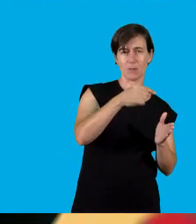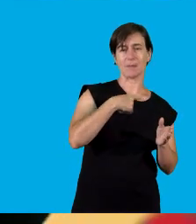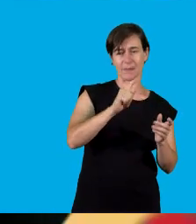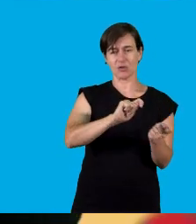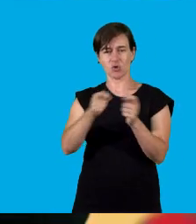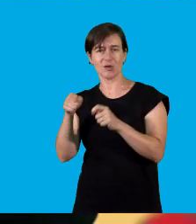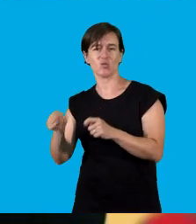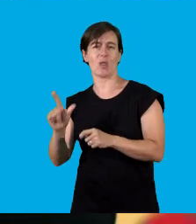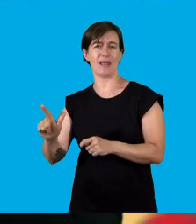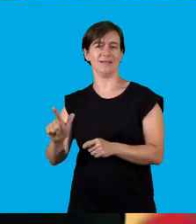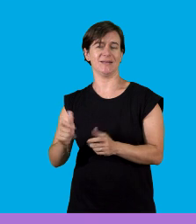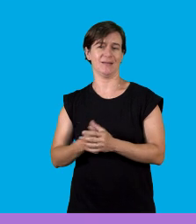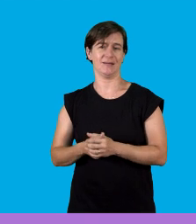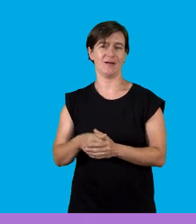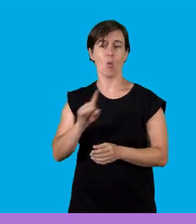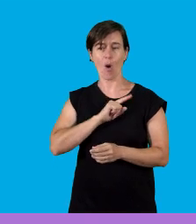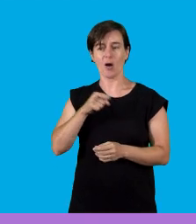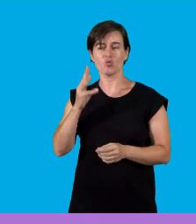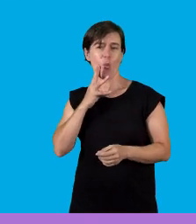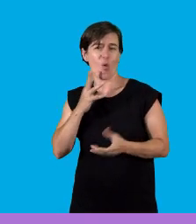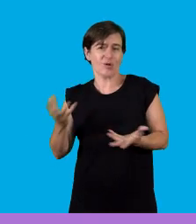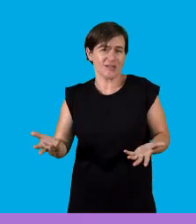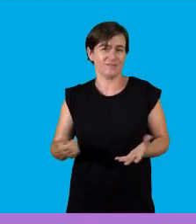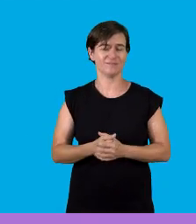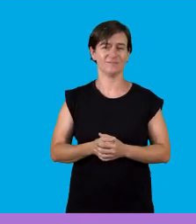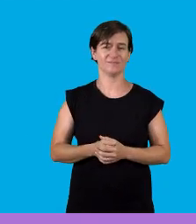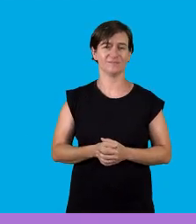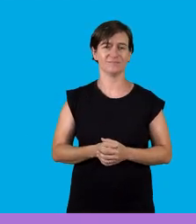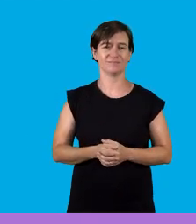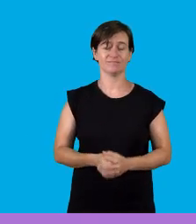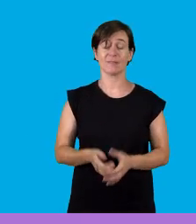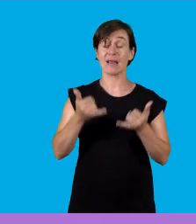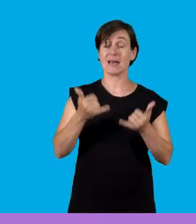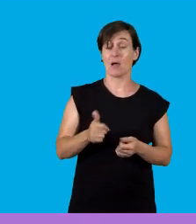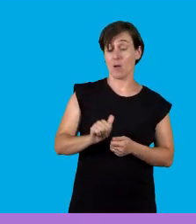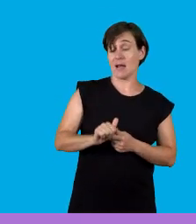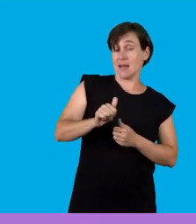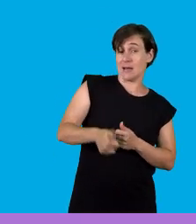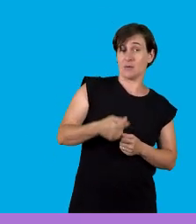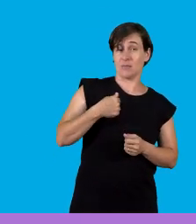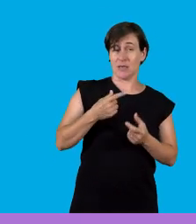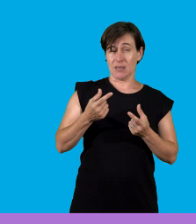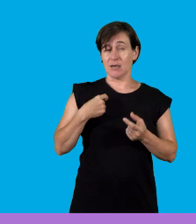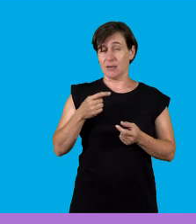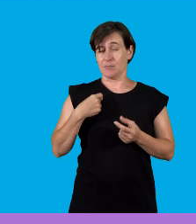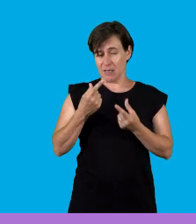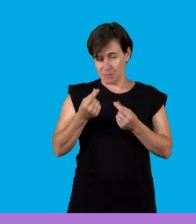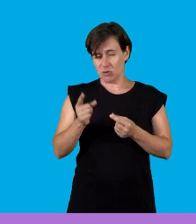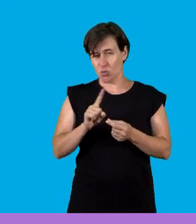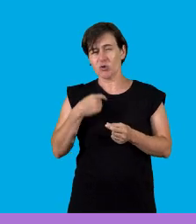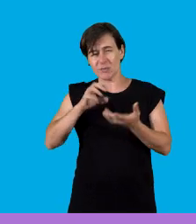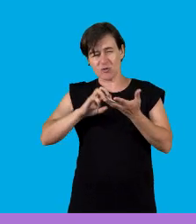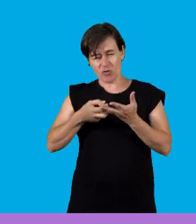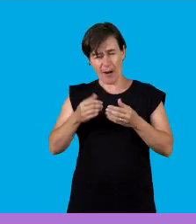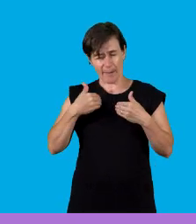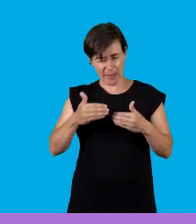state, which is your liters. And there's no direct conversion between them. But now I can go from here to there and then to liters.